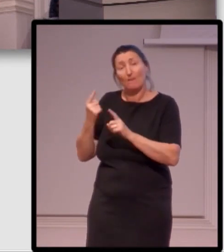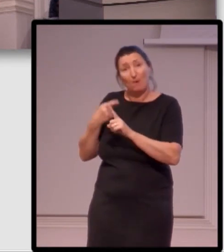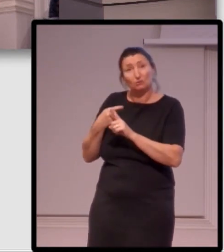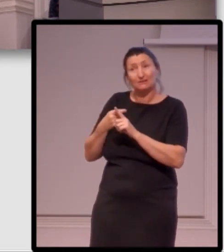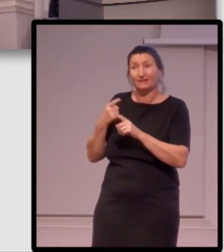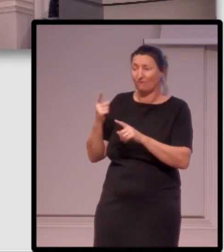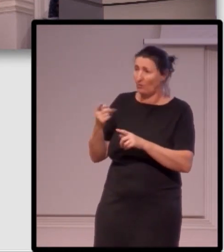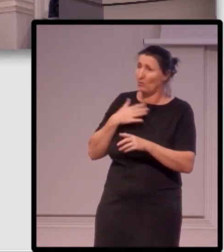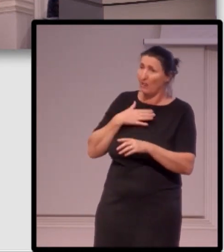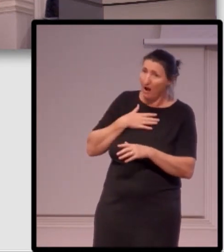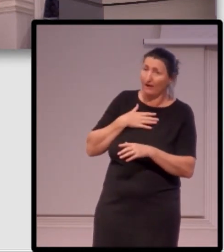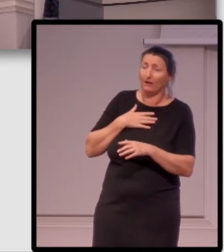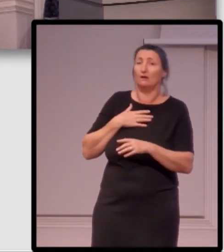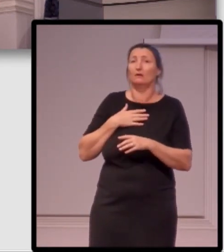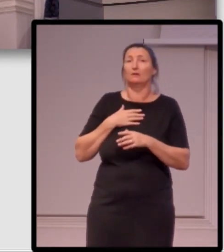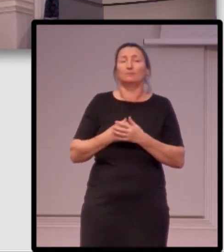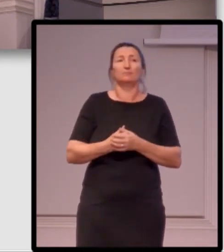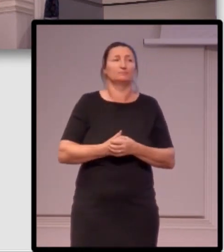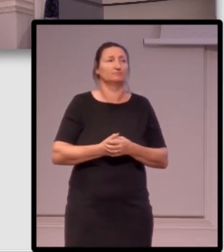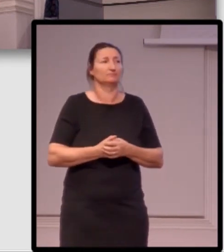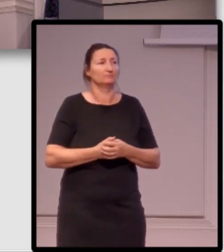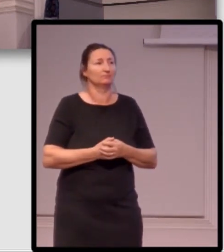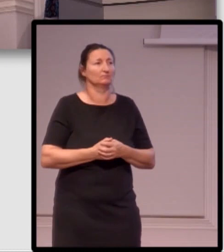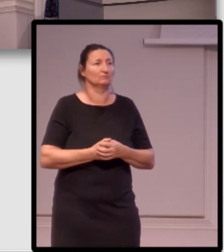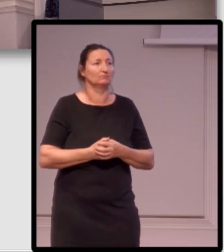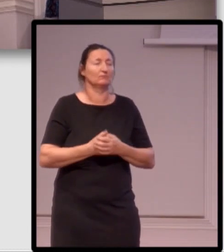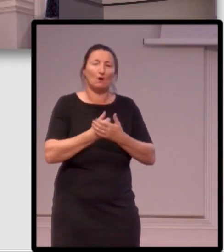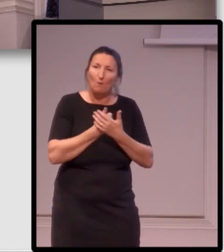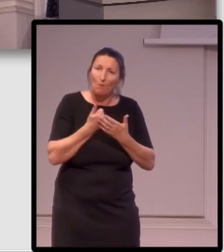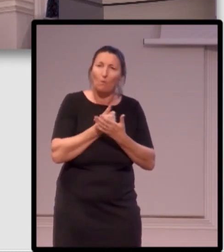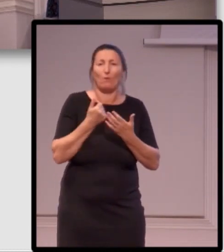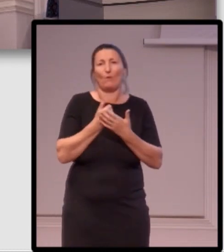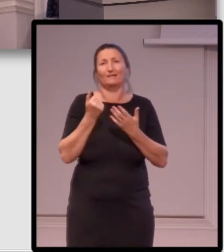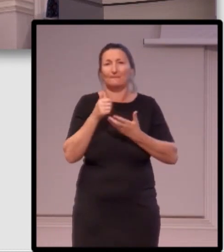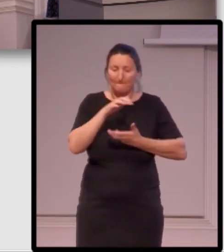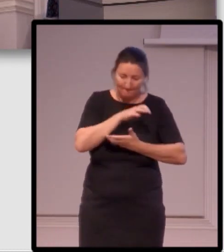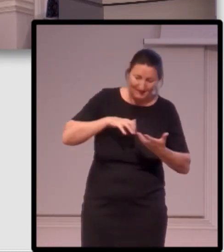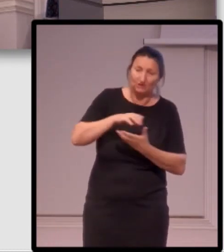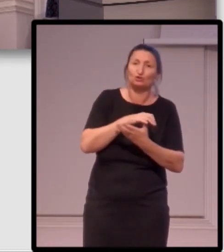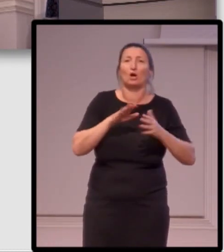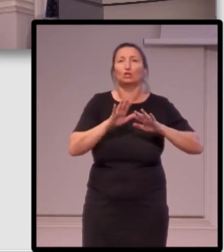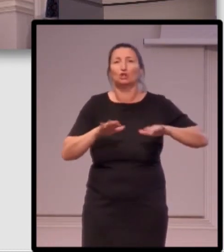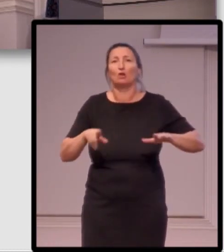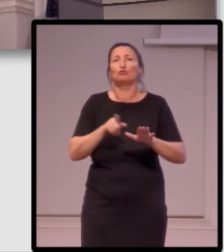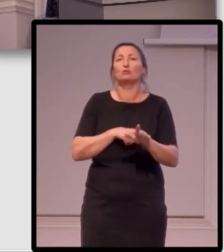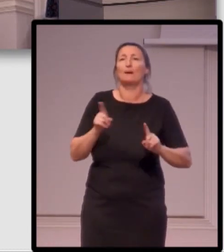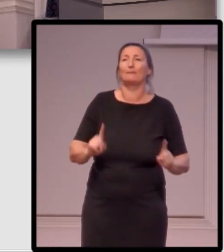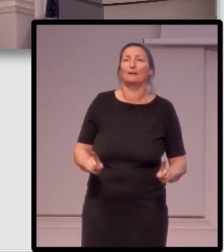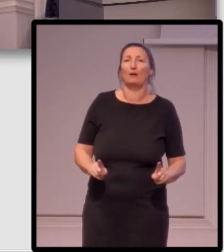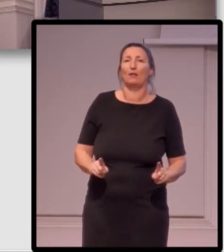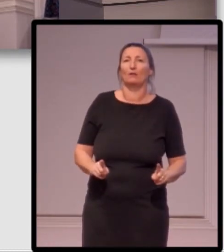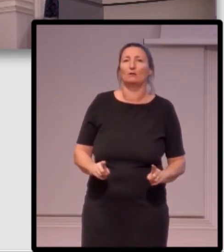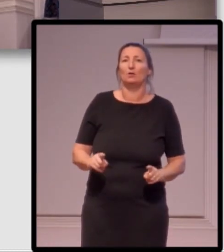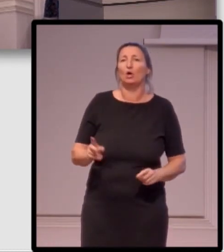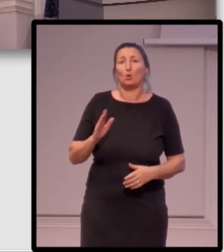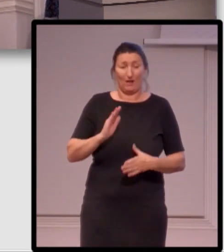access and see and be supported by. And we always have a real mixture of children and young people. So the numbers that Aisling said at